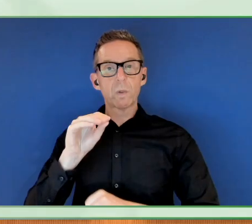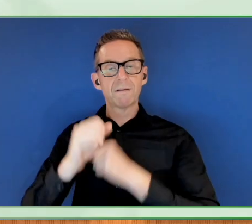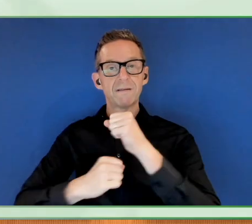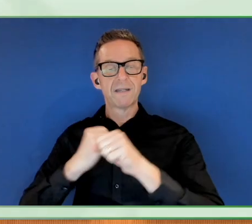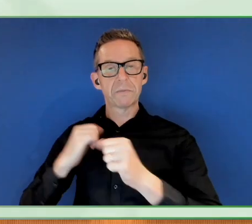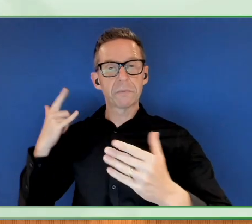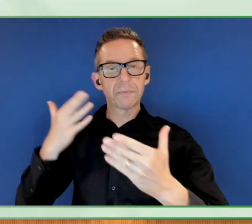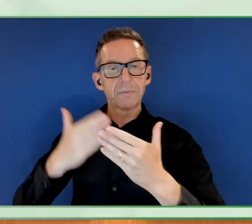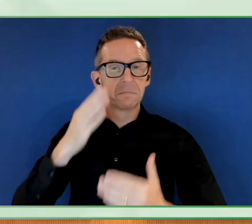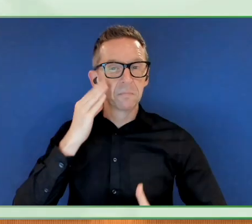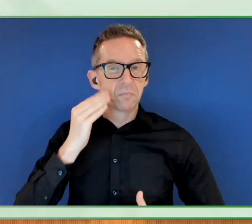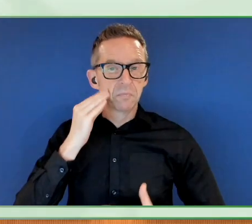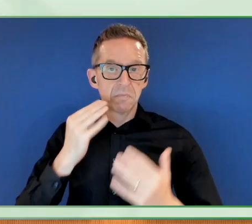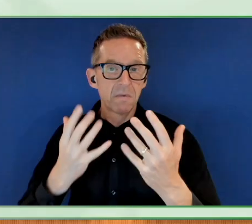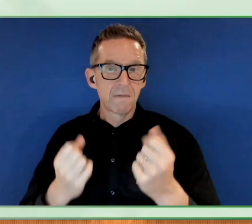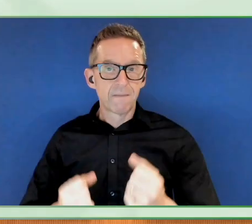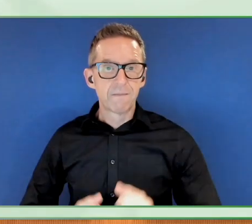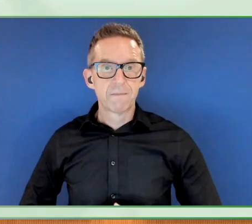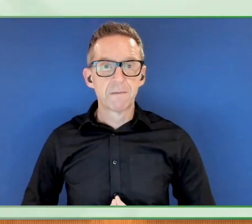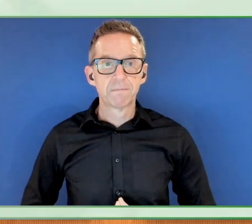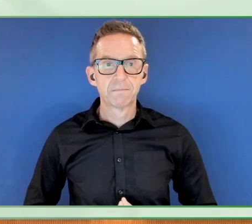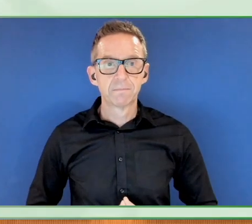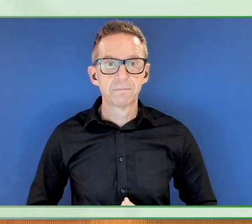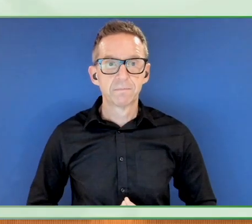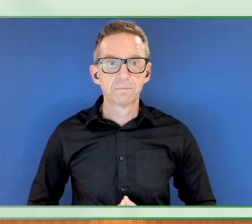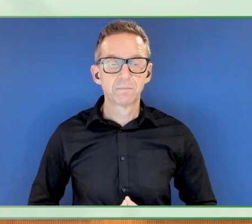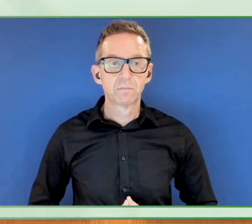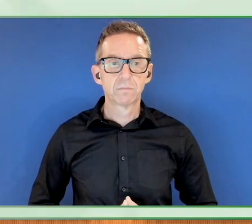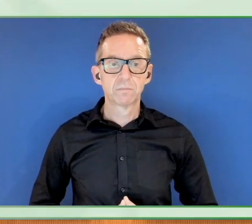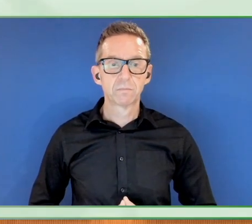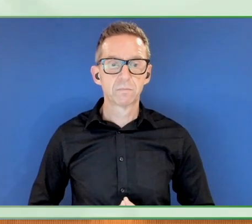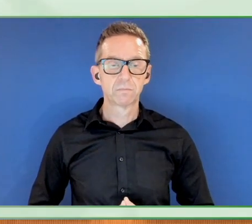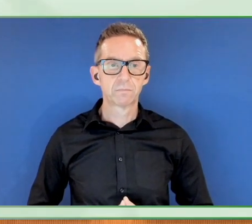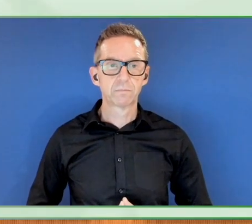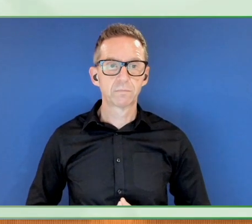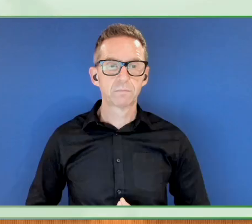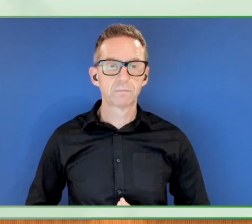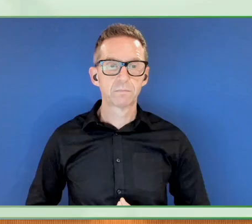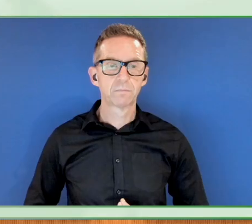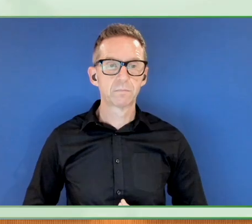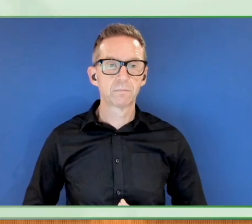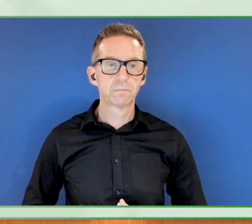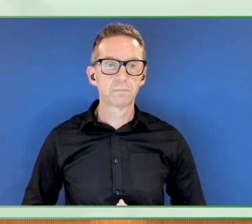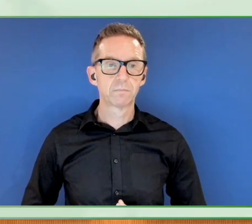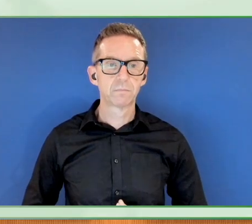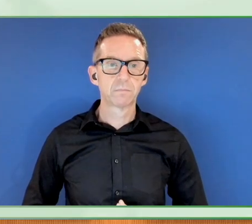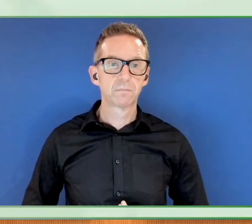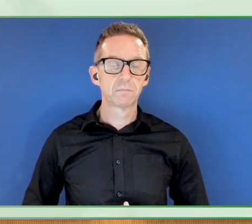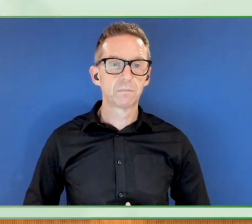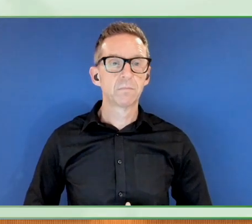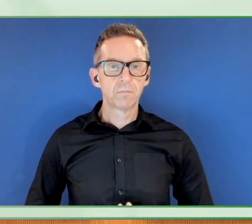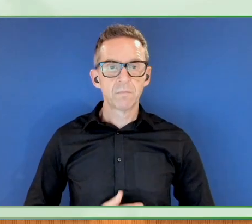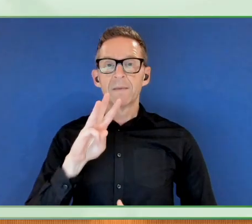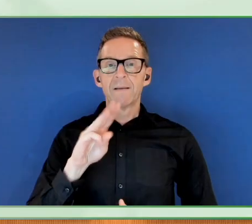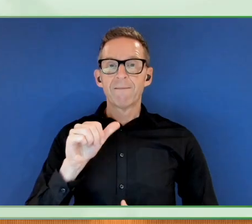Also we do, I think it's a great important thing, through the WCAG certification we want to sensitize companies